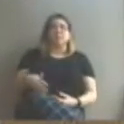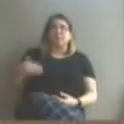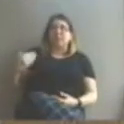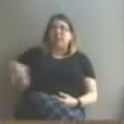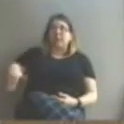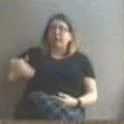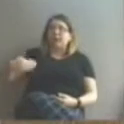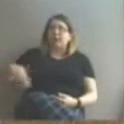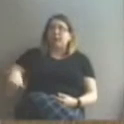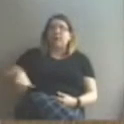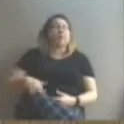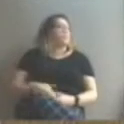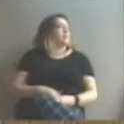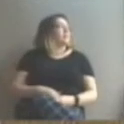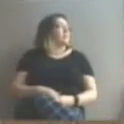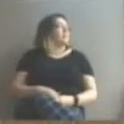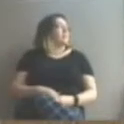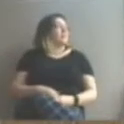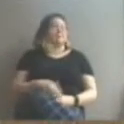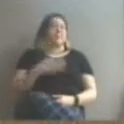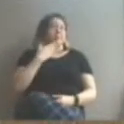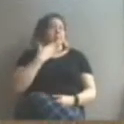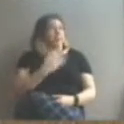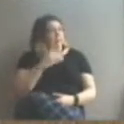So, thank you for commentary.